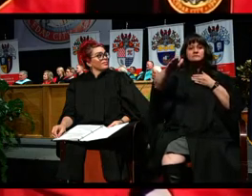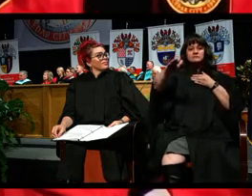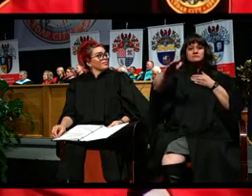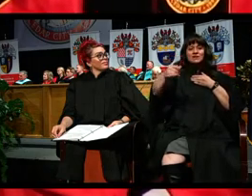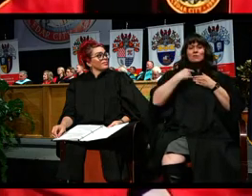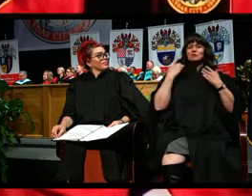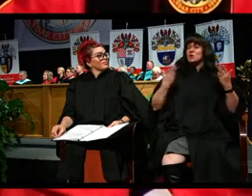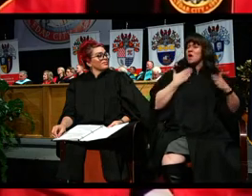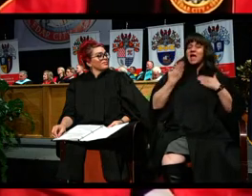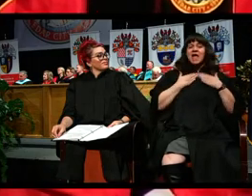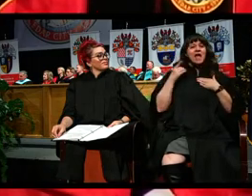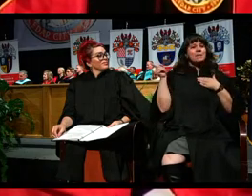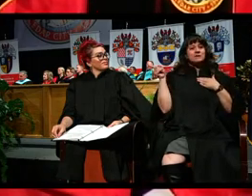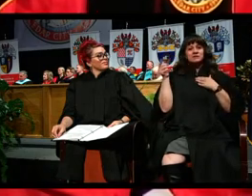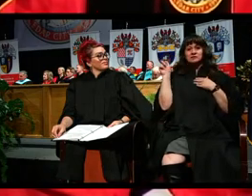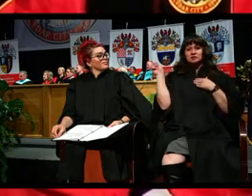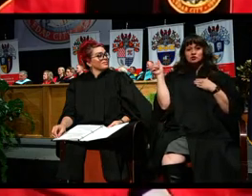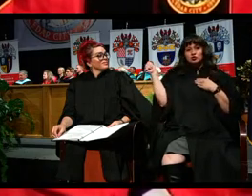she accepted the position.